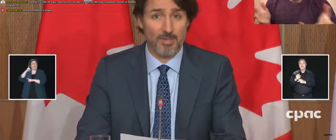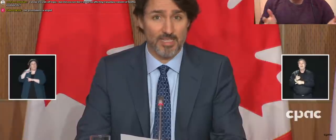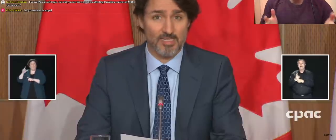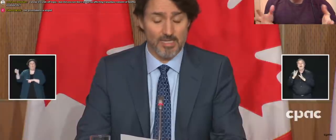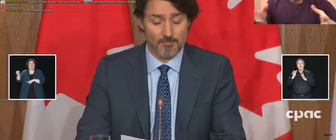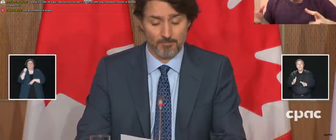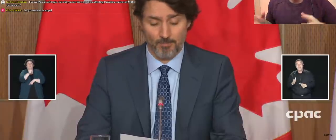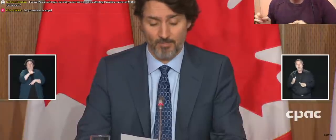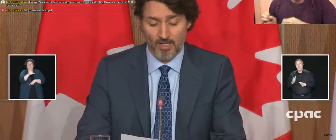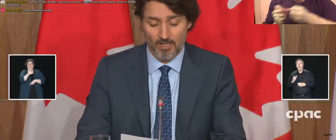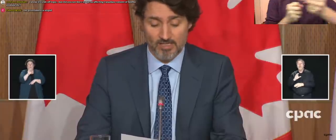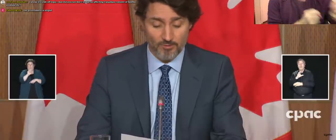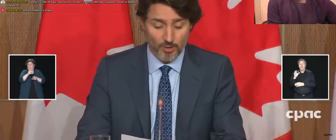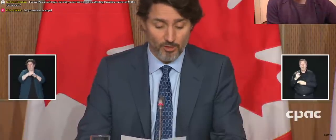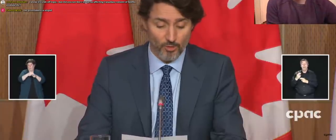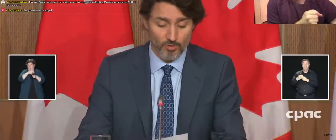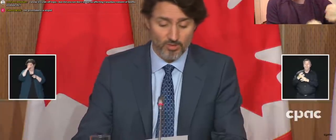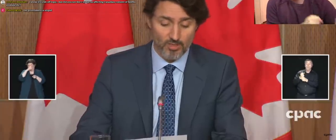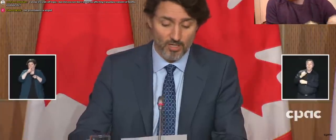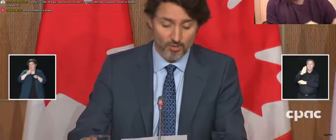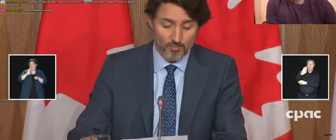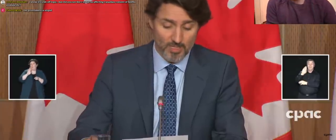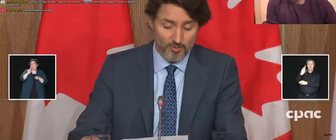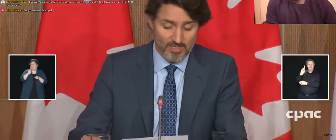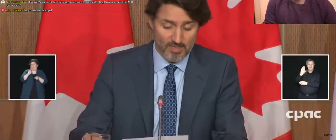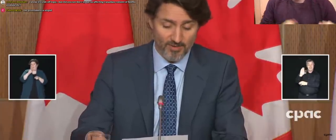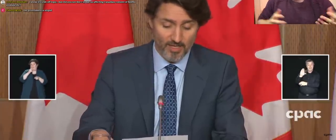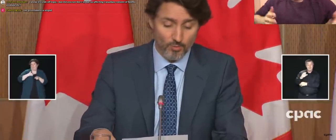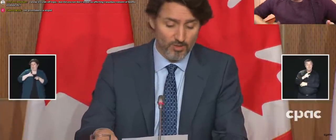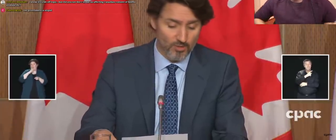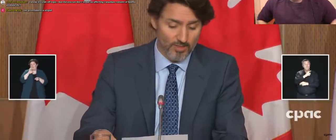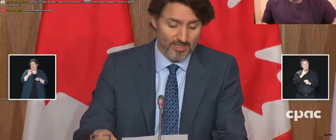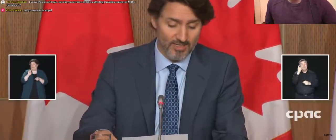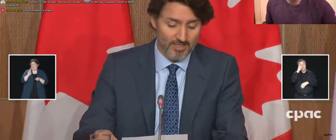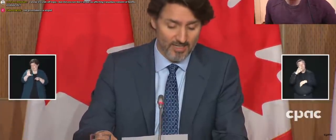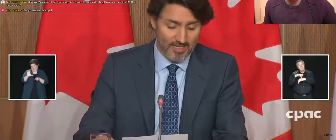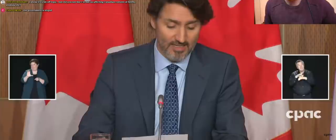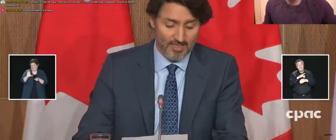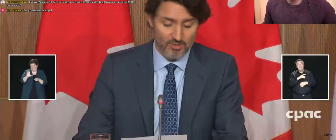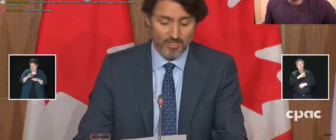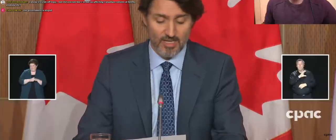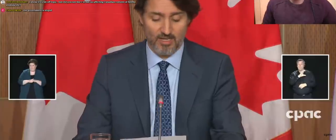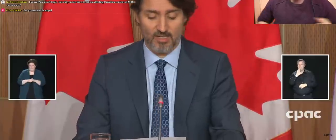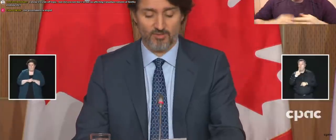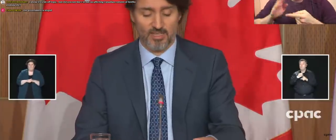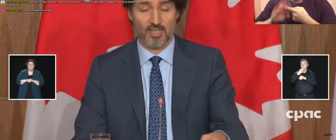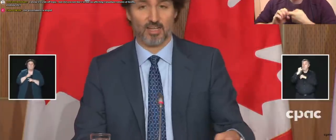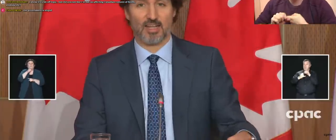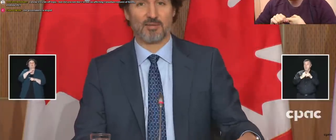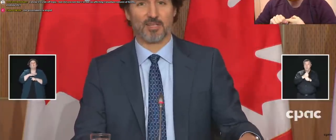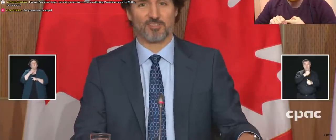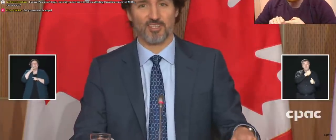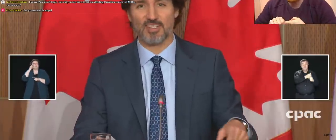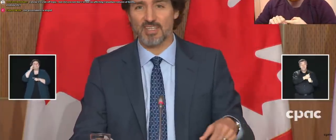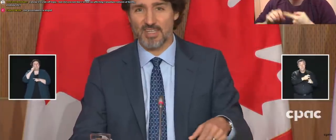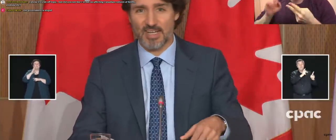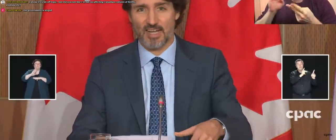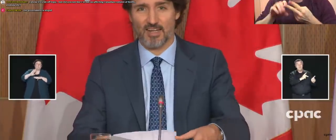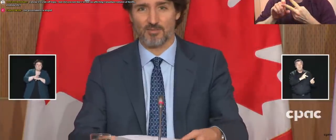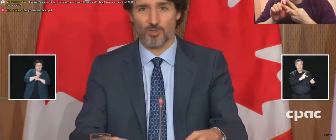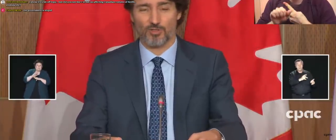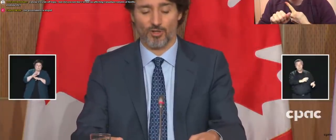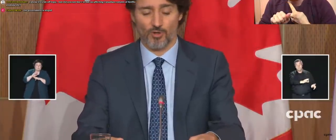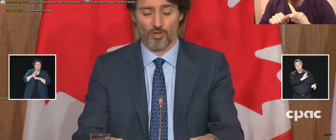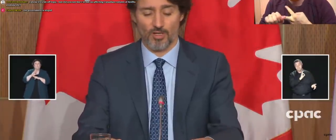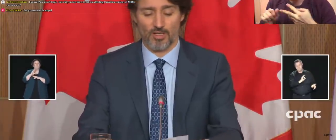that has passed, they need to actually bring a bill forward to make the changes they want to make. And now it seems like we're going to have access to that bill. It's going to answer questions about CRB, what